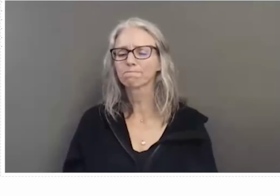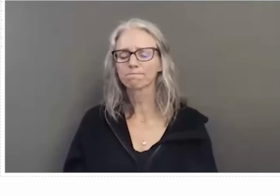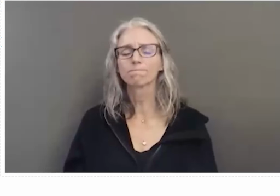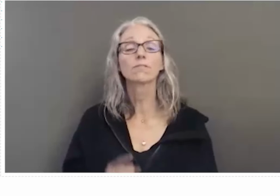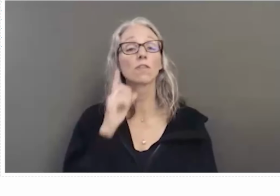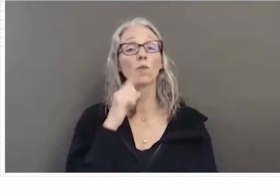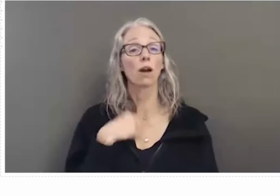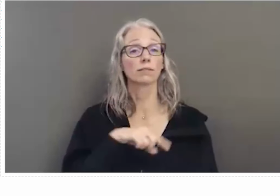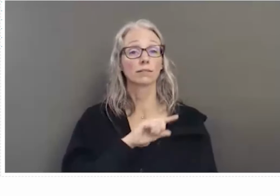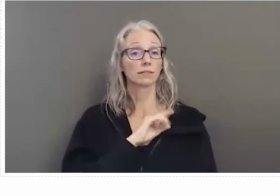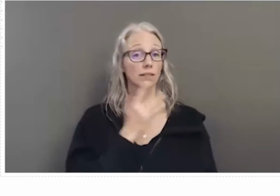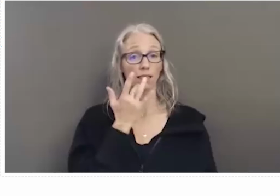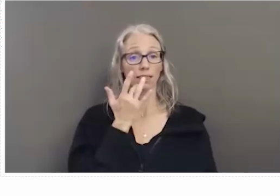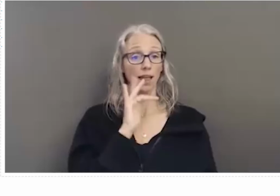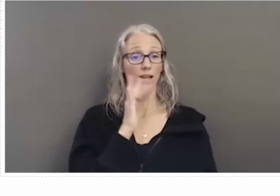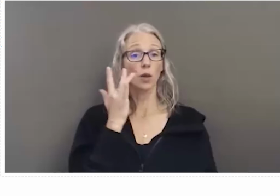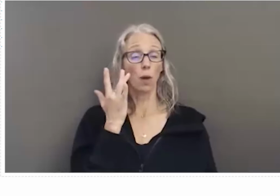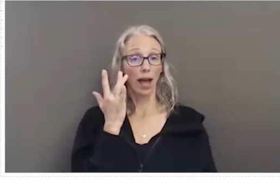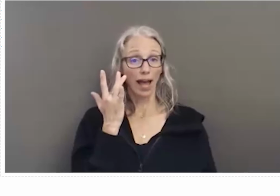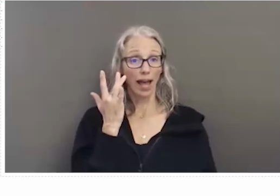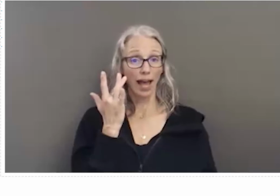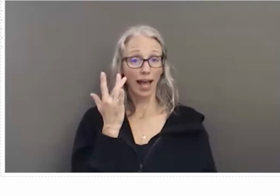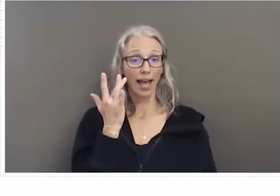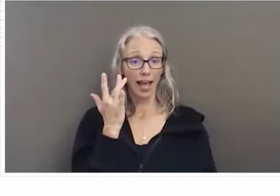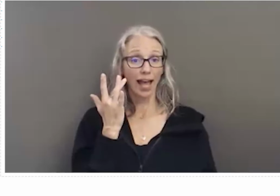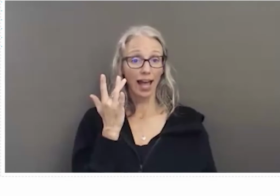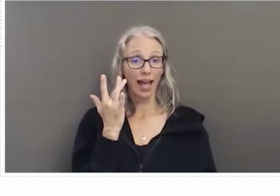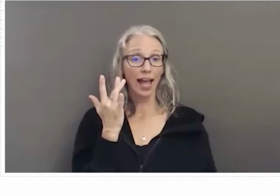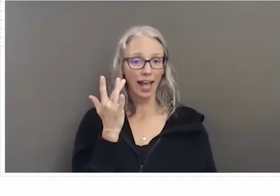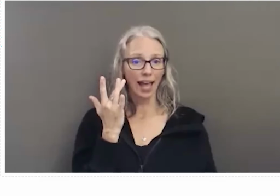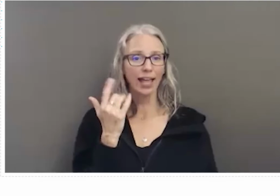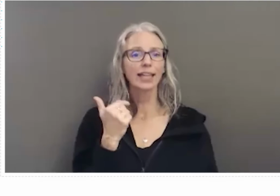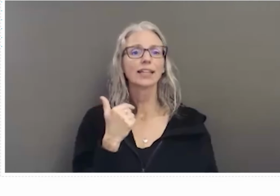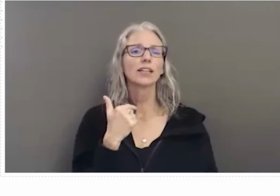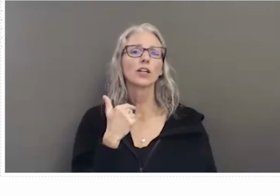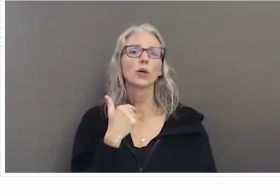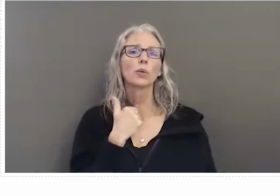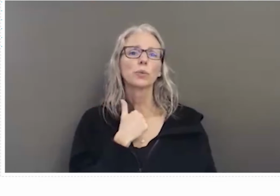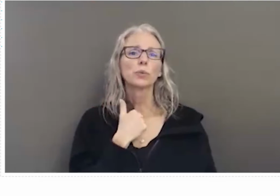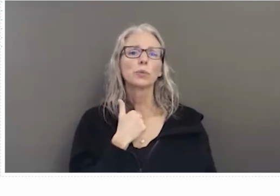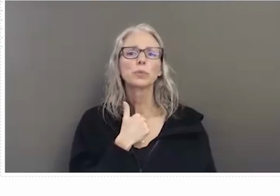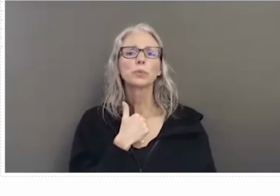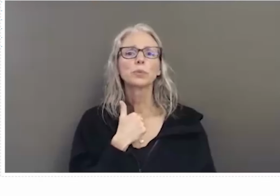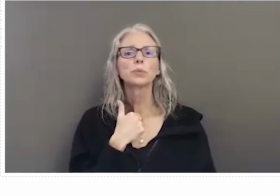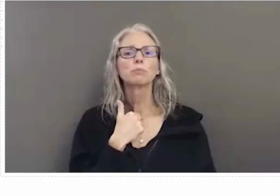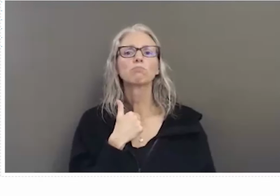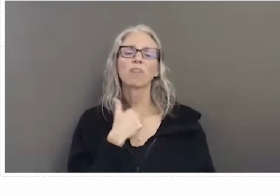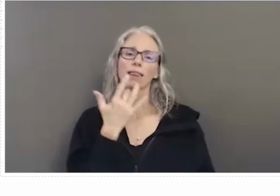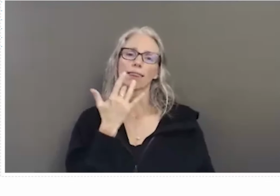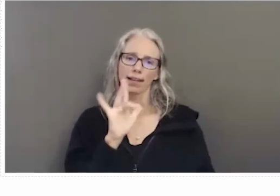that we're kind of a big fish in a small pond, which does help us in terms of attracting partnerships, especially with large organizations